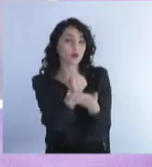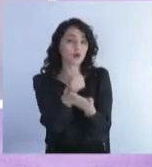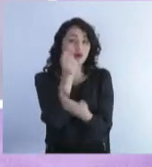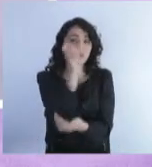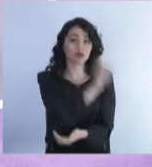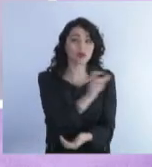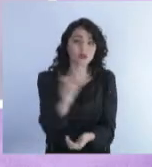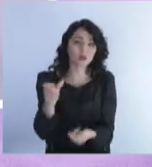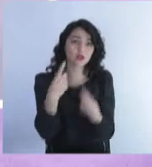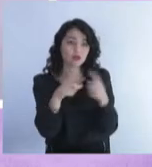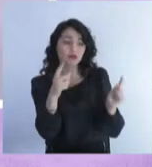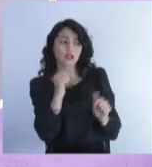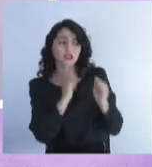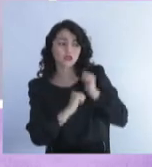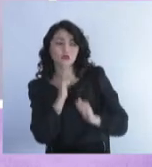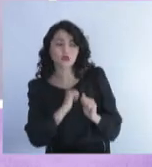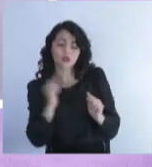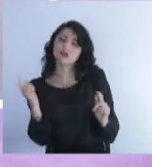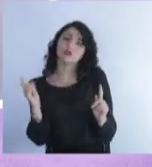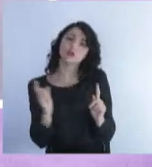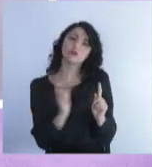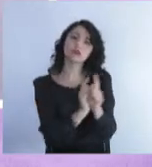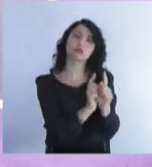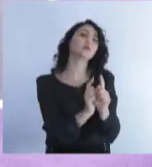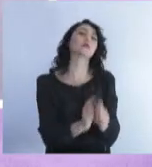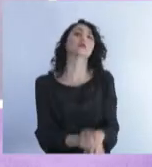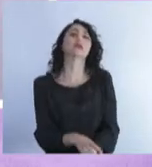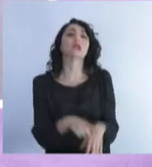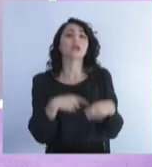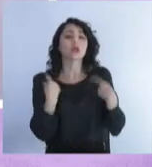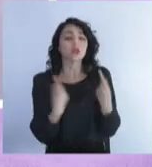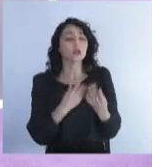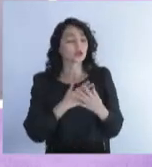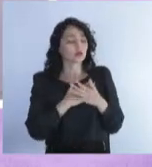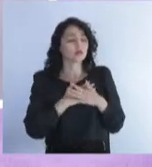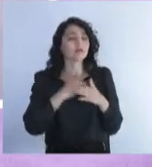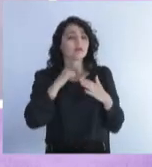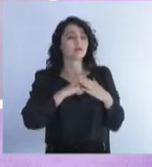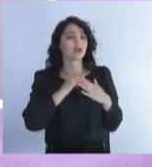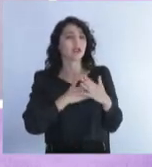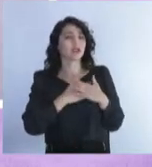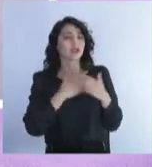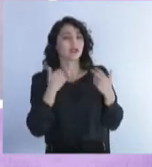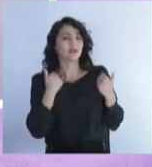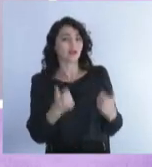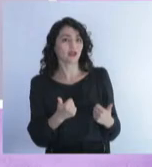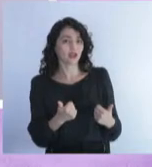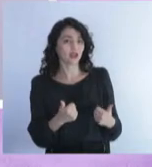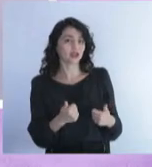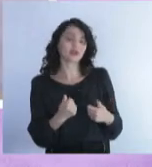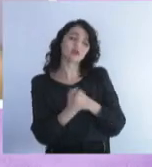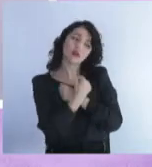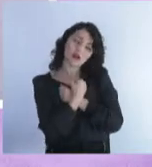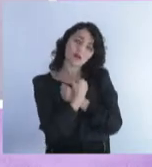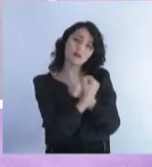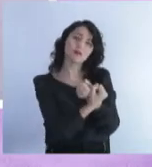someone who's really suffering. Because if we have this inner well-being, if we have this state of being able to love the other